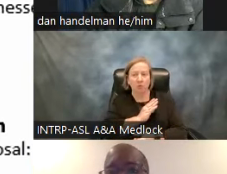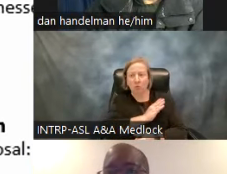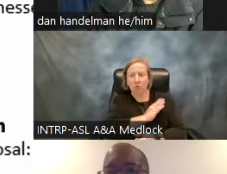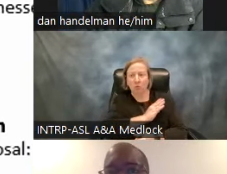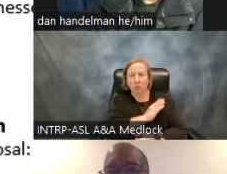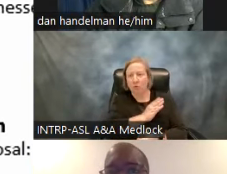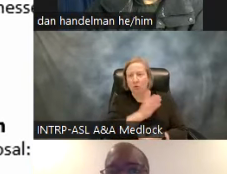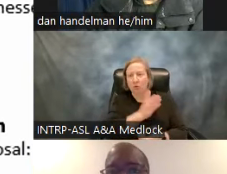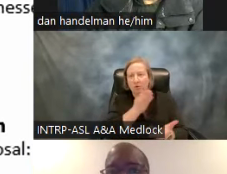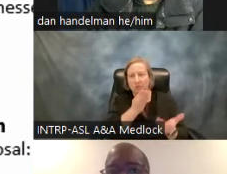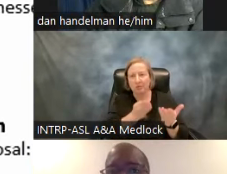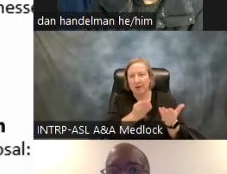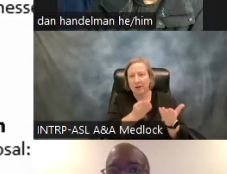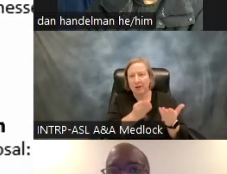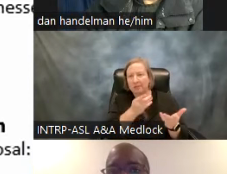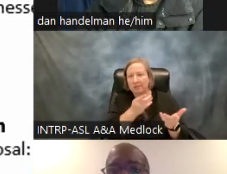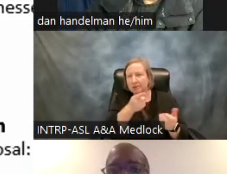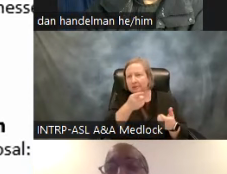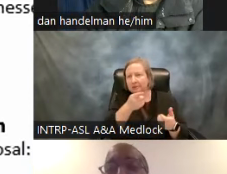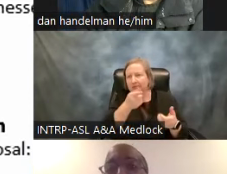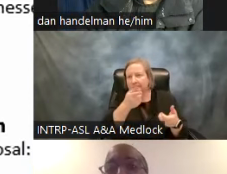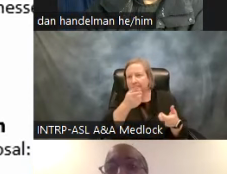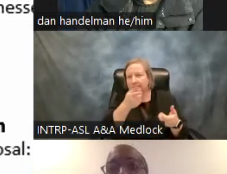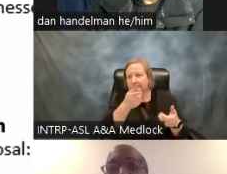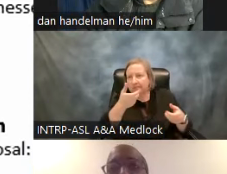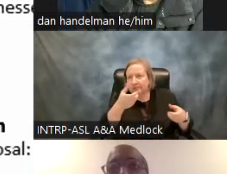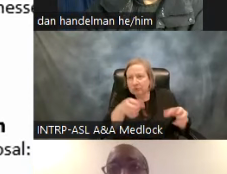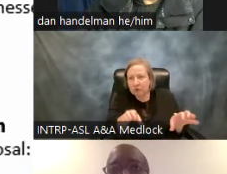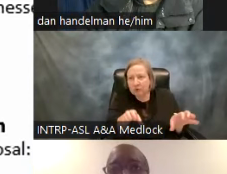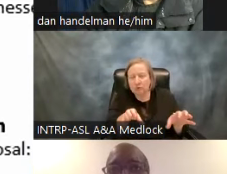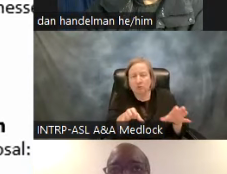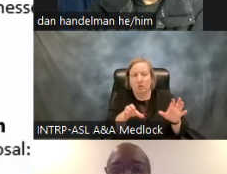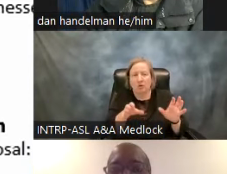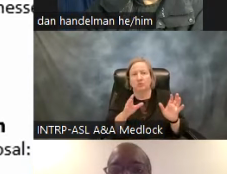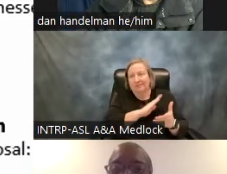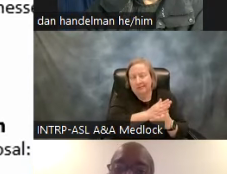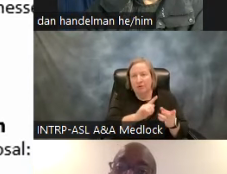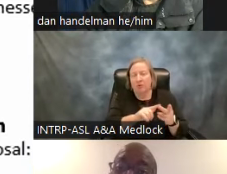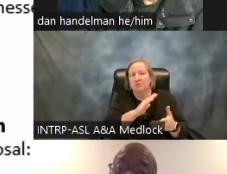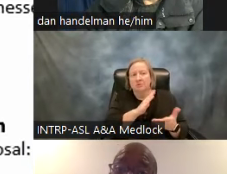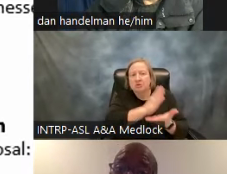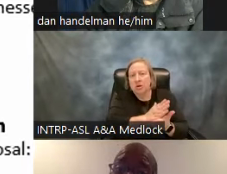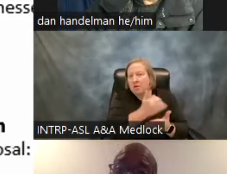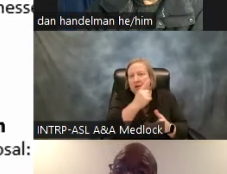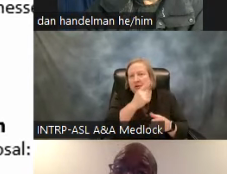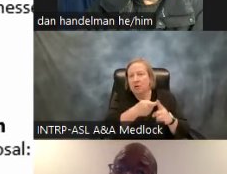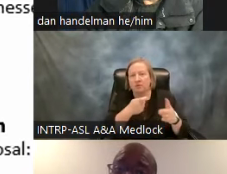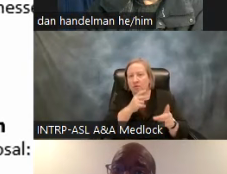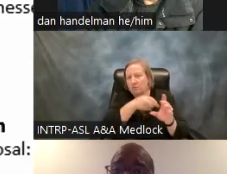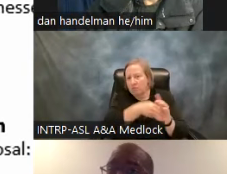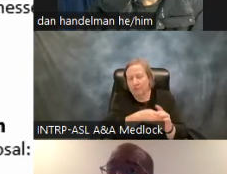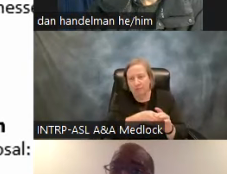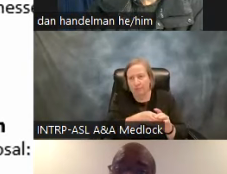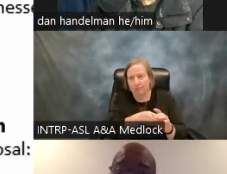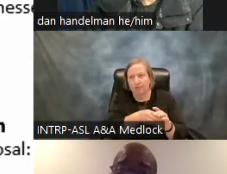want to in any way hinder or stop people from participating